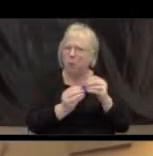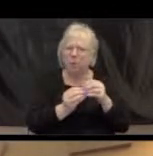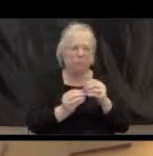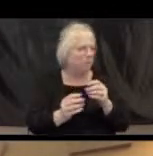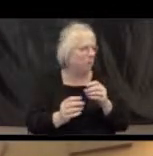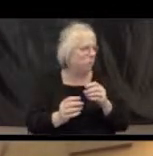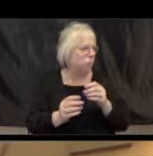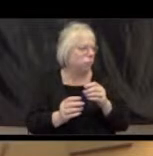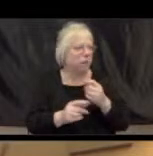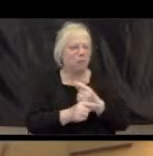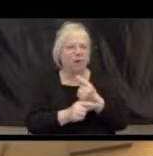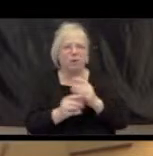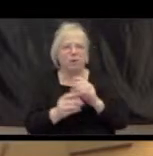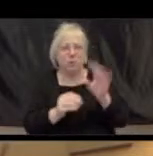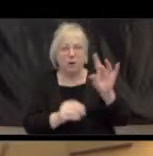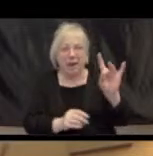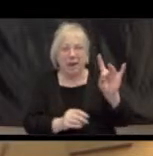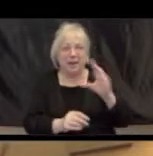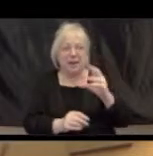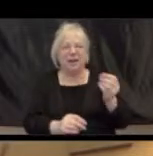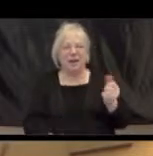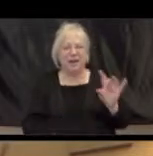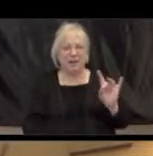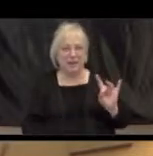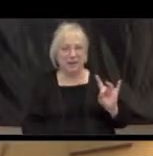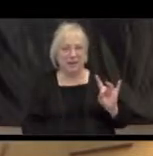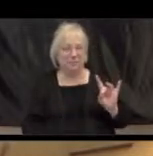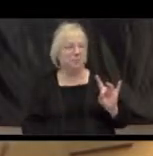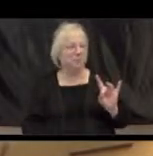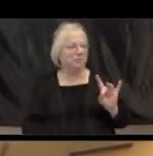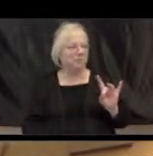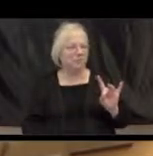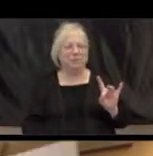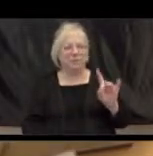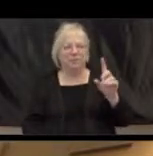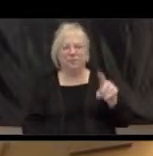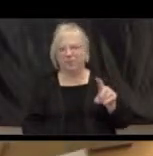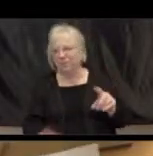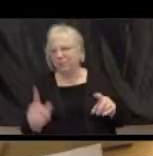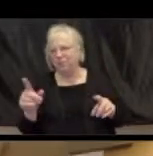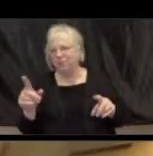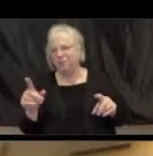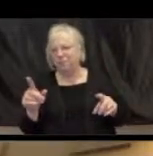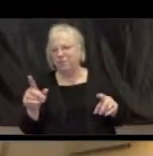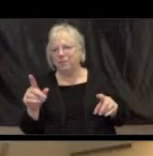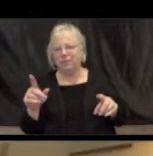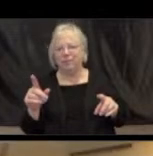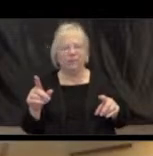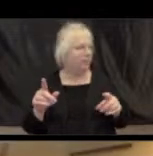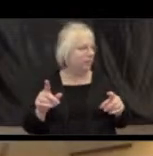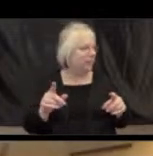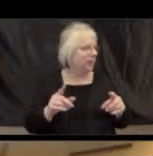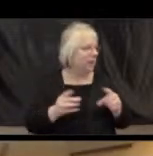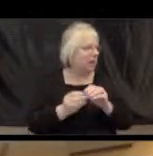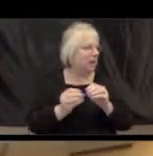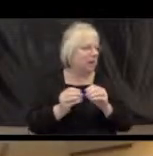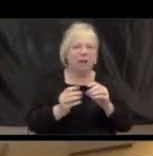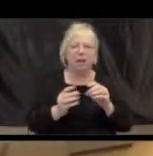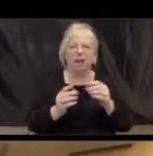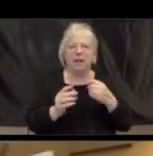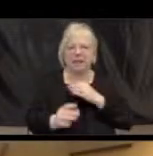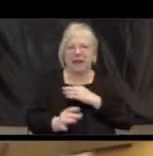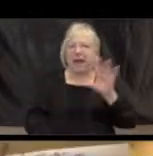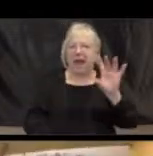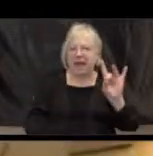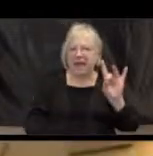the regular, number 8 and 18. Wait a minute. I don't have Items 8 and 18. 18? Items 8 Okay. and